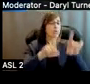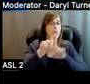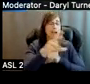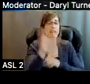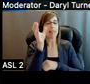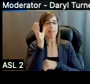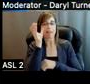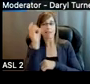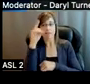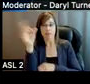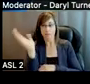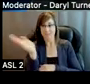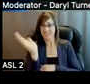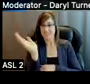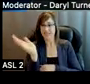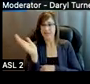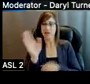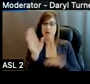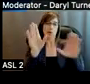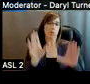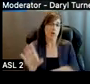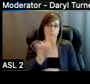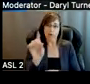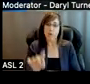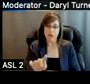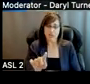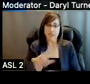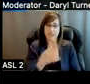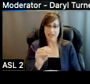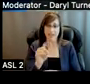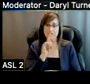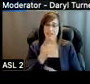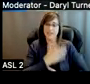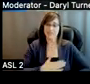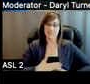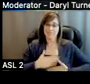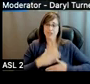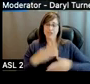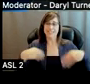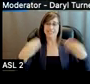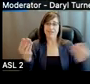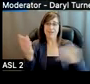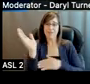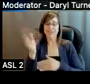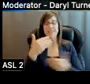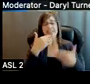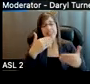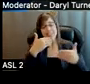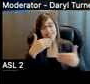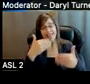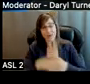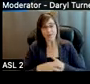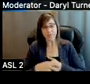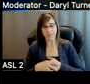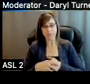for the presentation. Great questions. And I really enjoyed giving this presentation. Thank you.